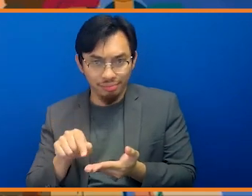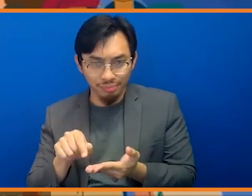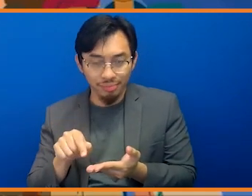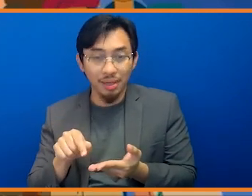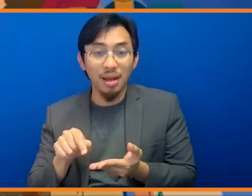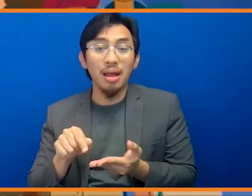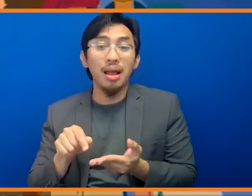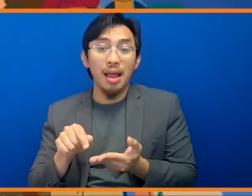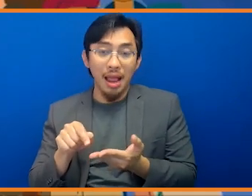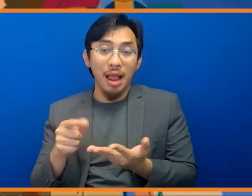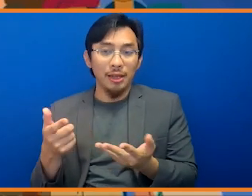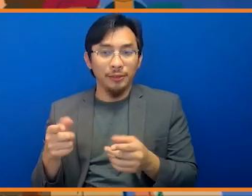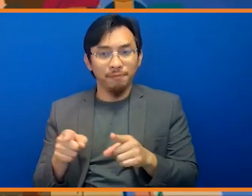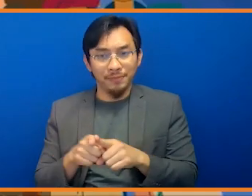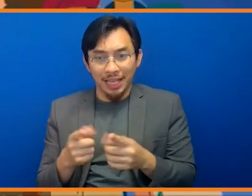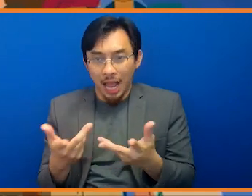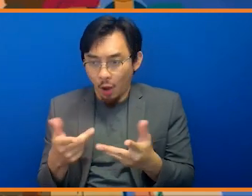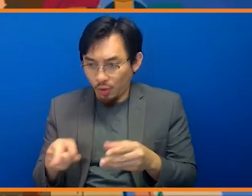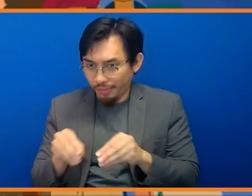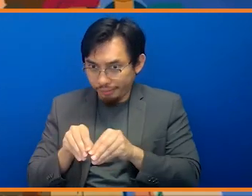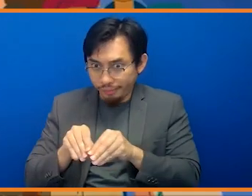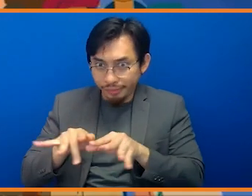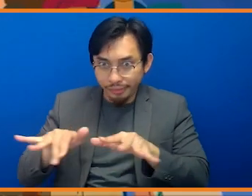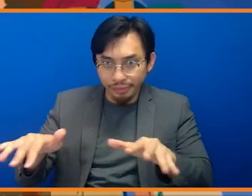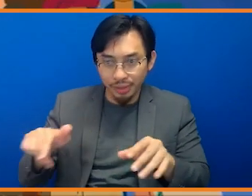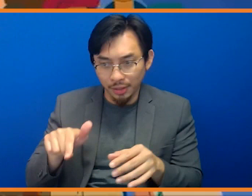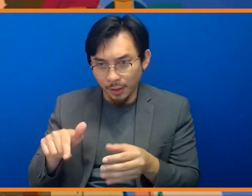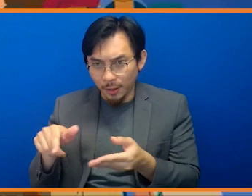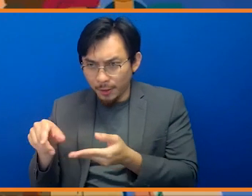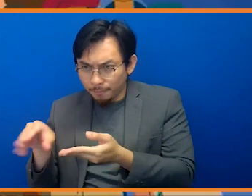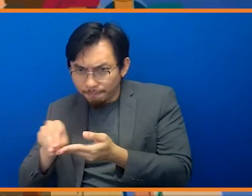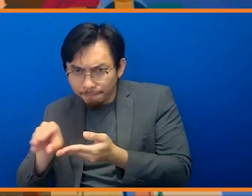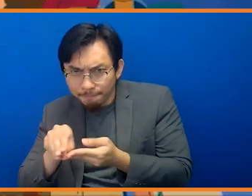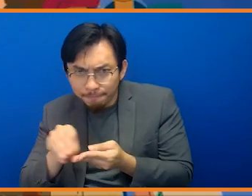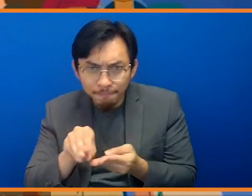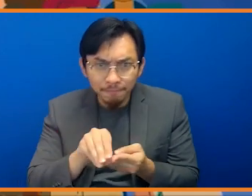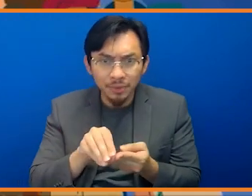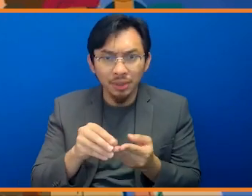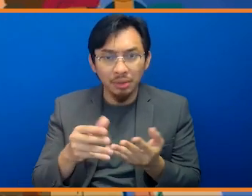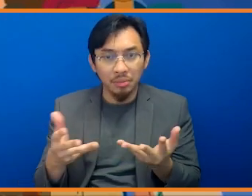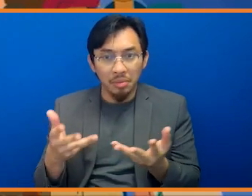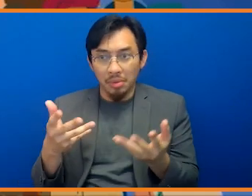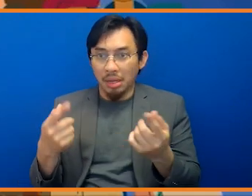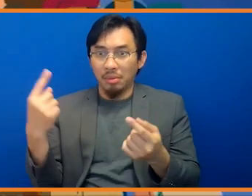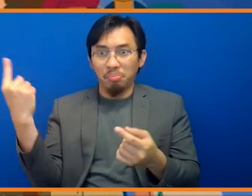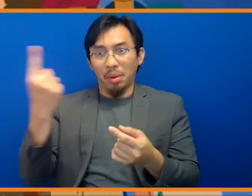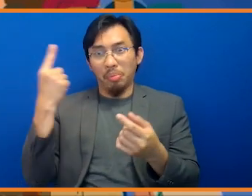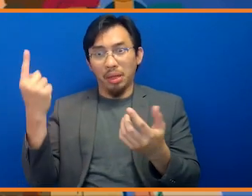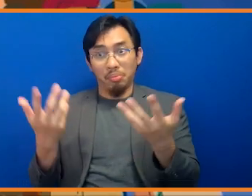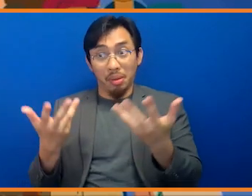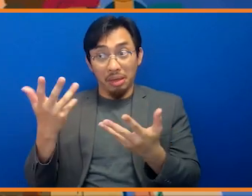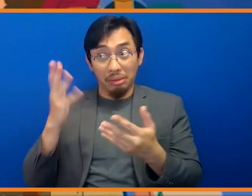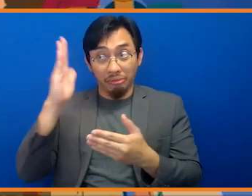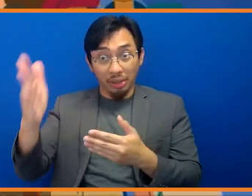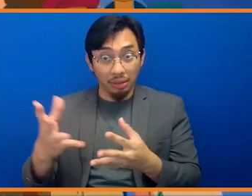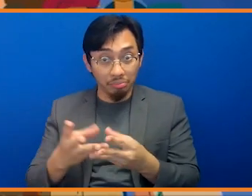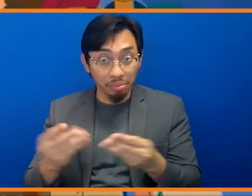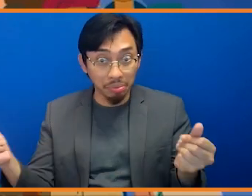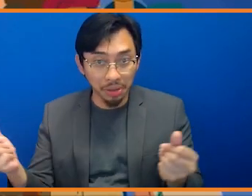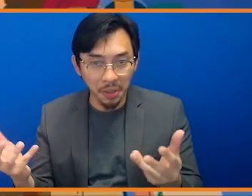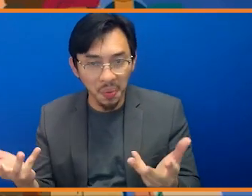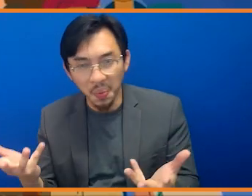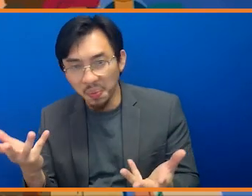Without a narrative schema to anchor it, the pandemic all but vanish again from public discourse soon after it ends.